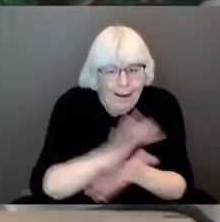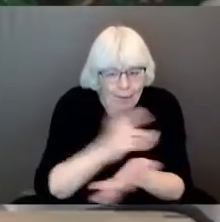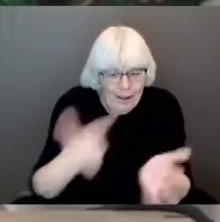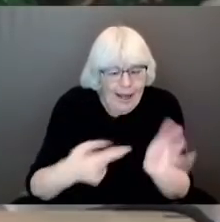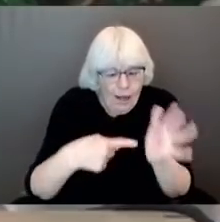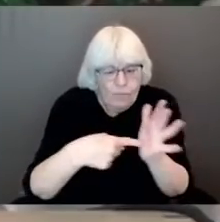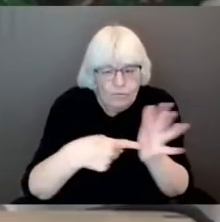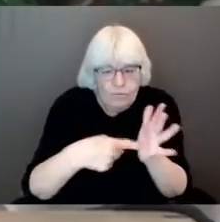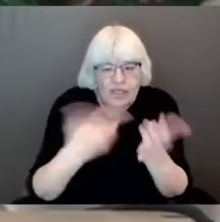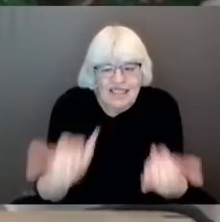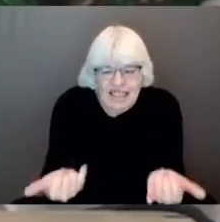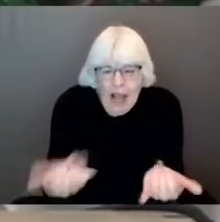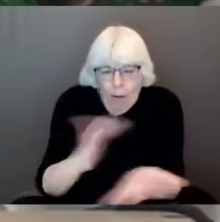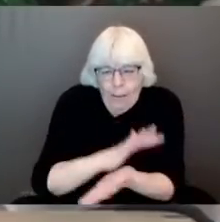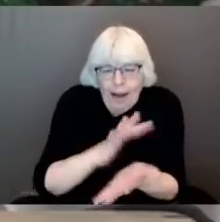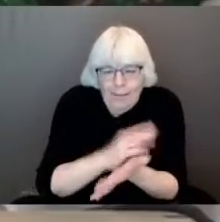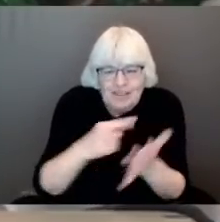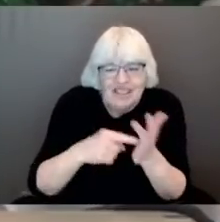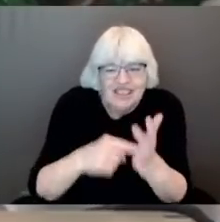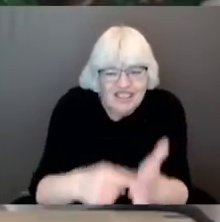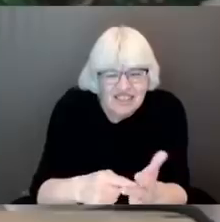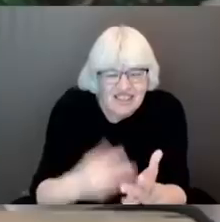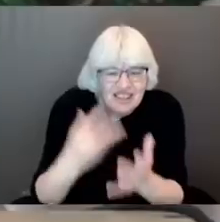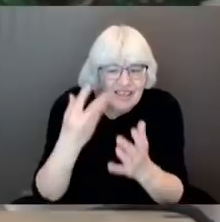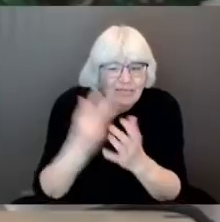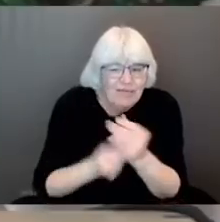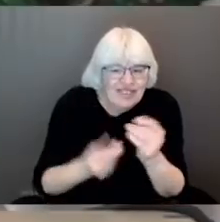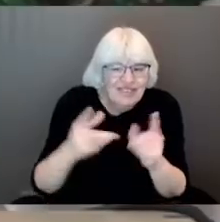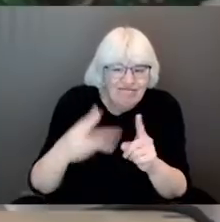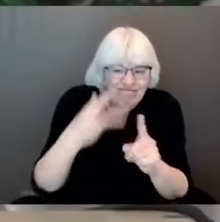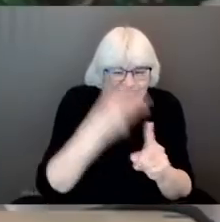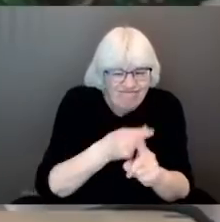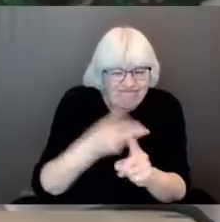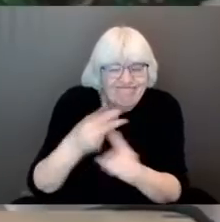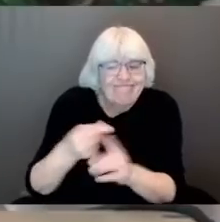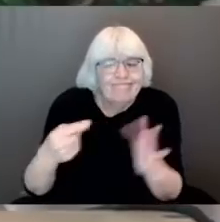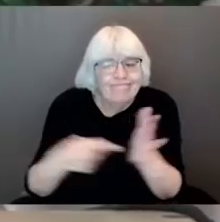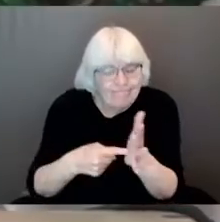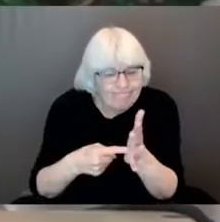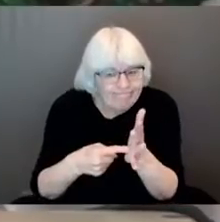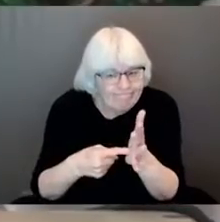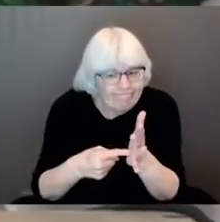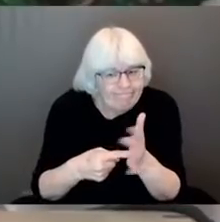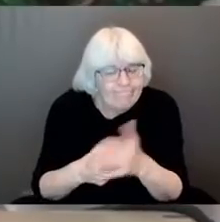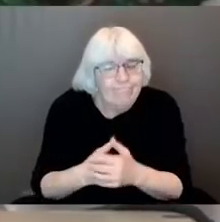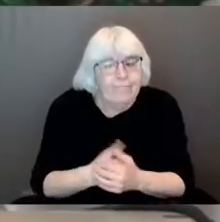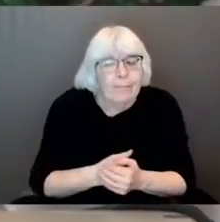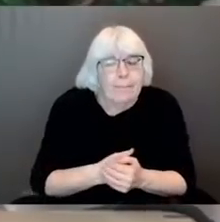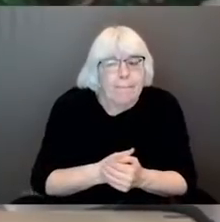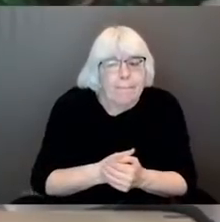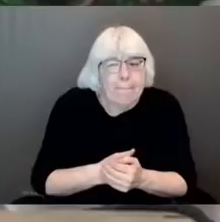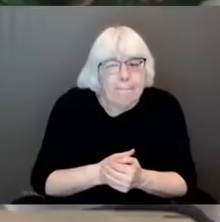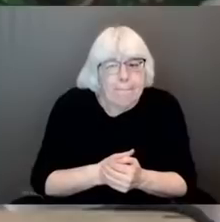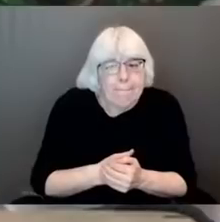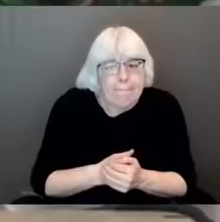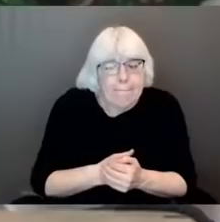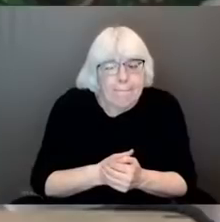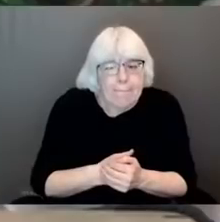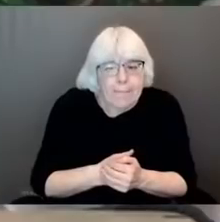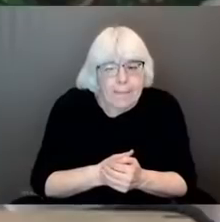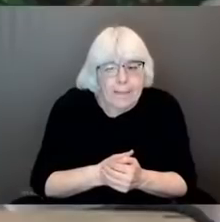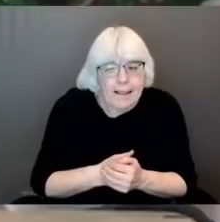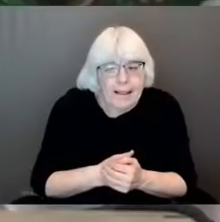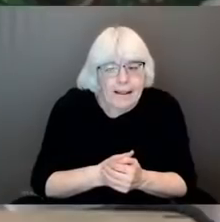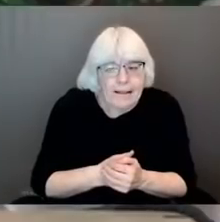vaccine record to start. And as I say, in my opening, it's just that, we've made these